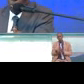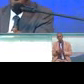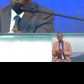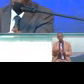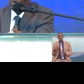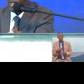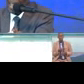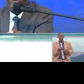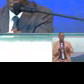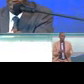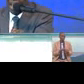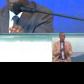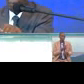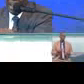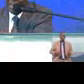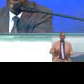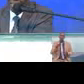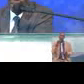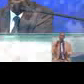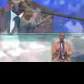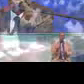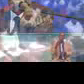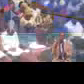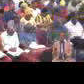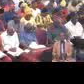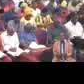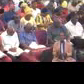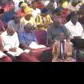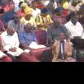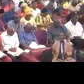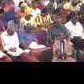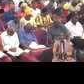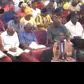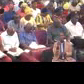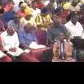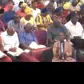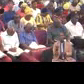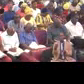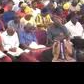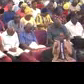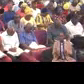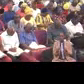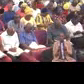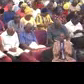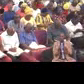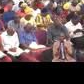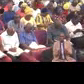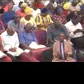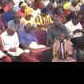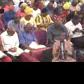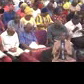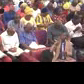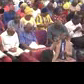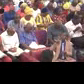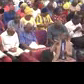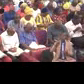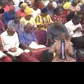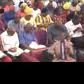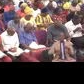in evil. Whosoever abideth in him sinneth not. Look at verse